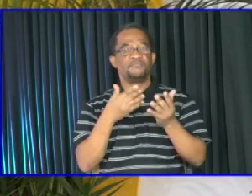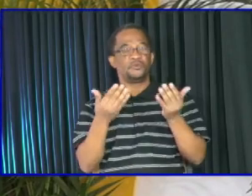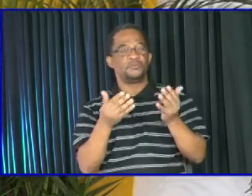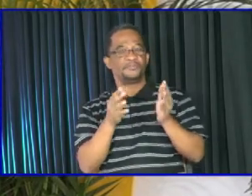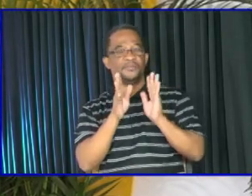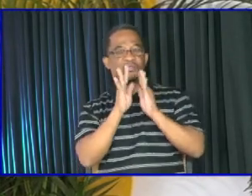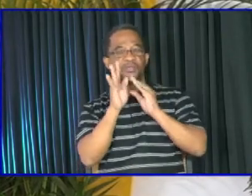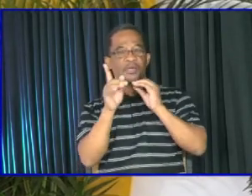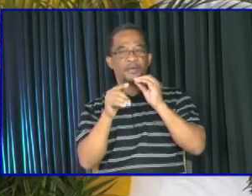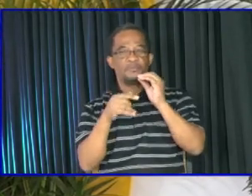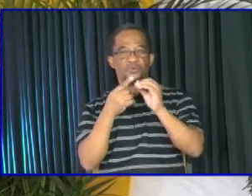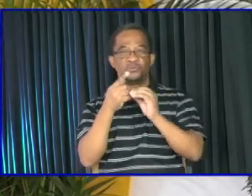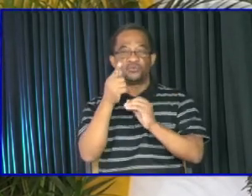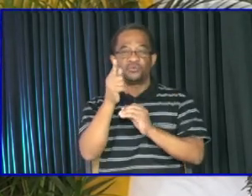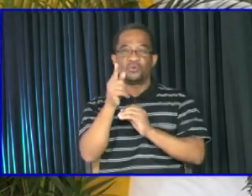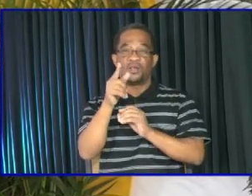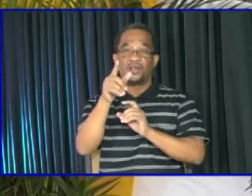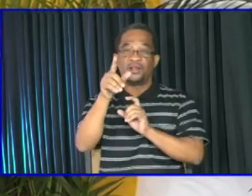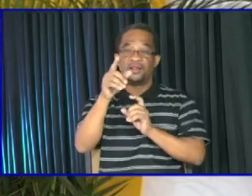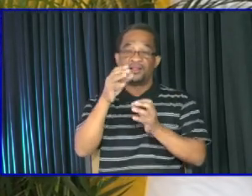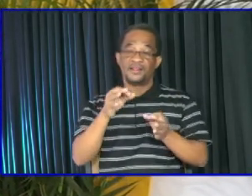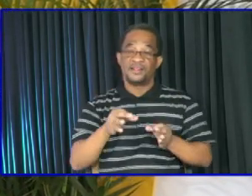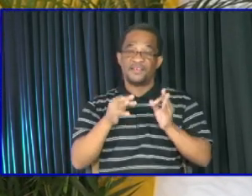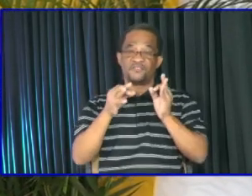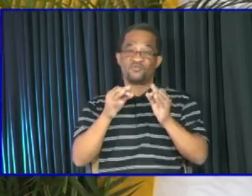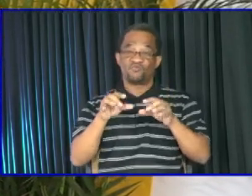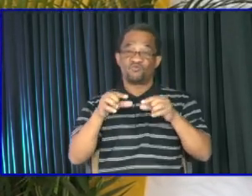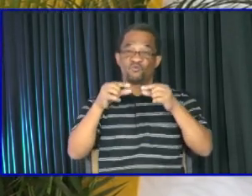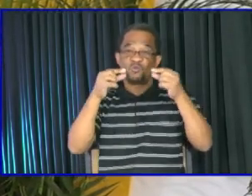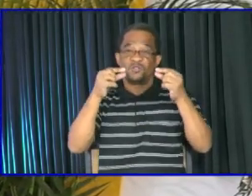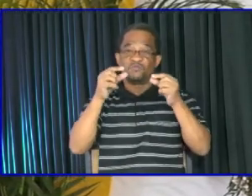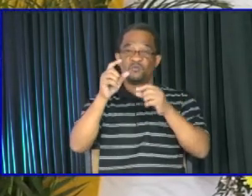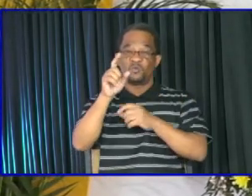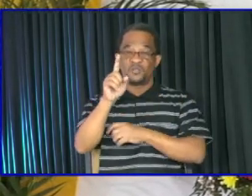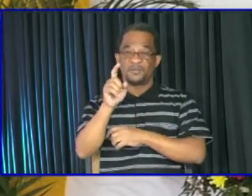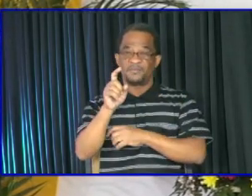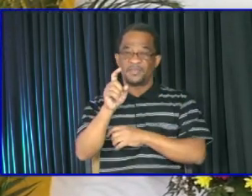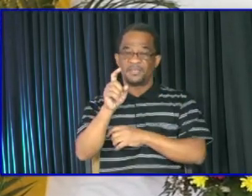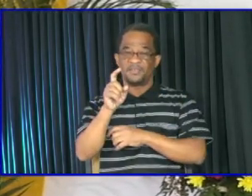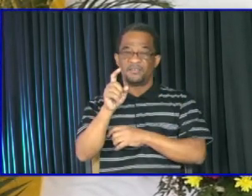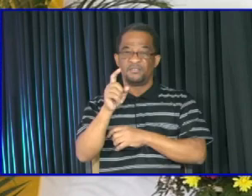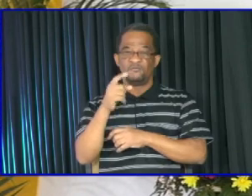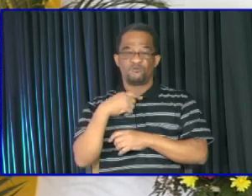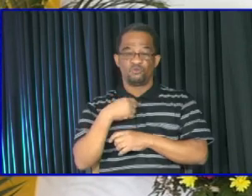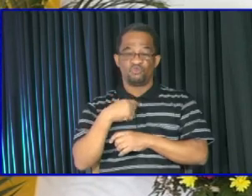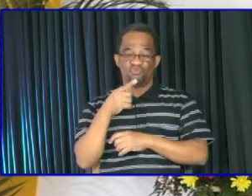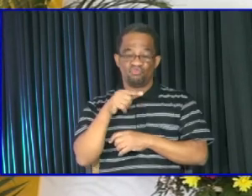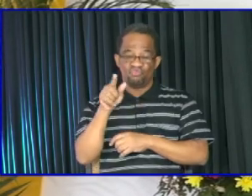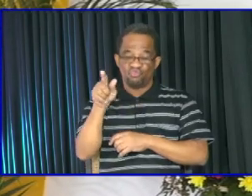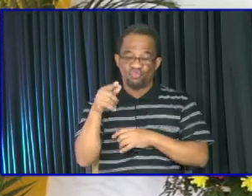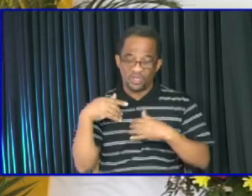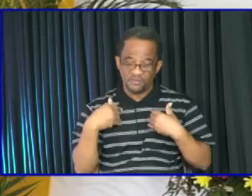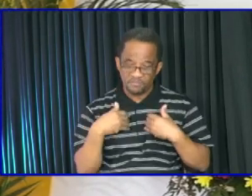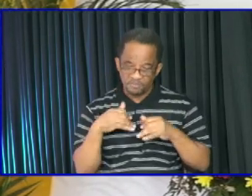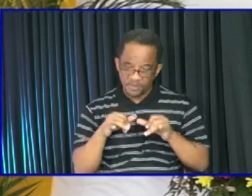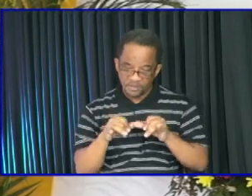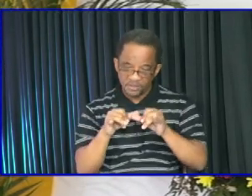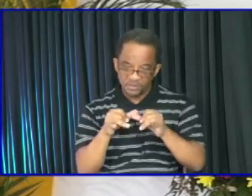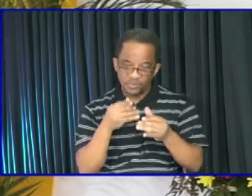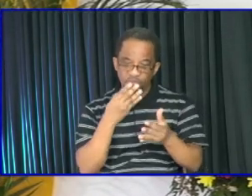question. You have been dating for 5 years. You have been going steadily